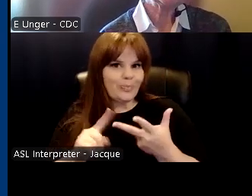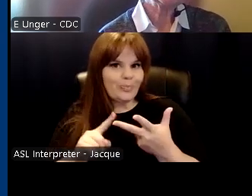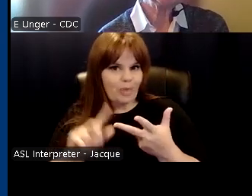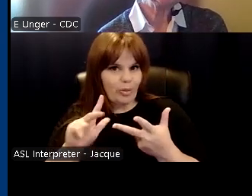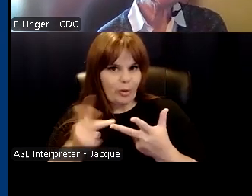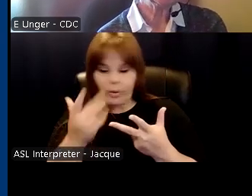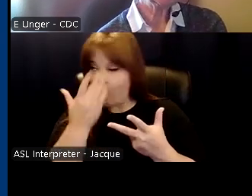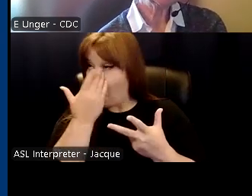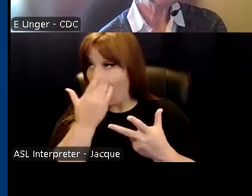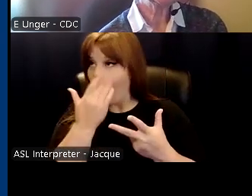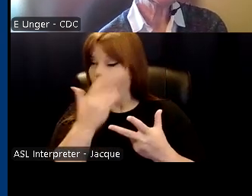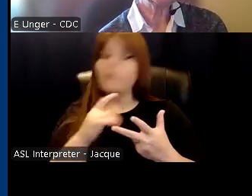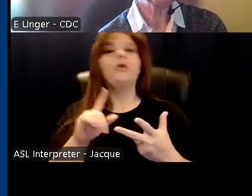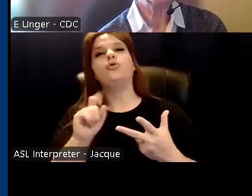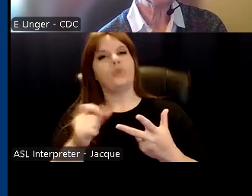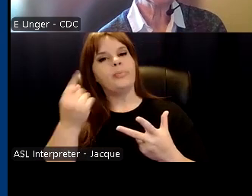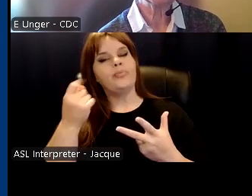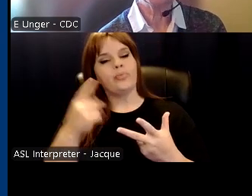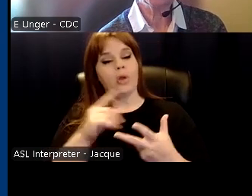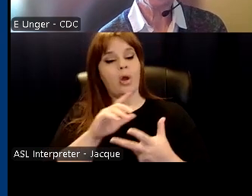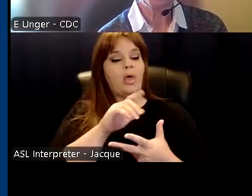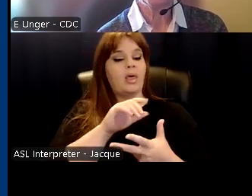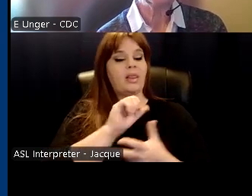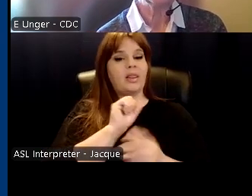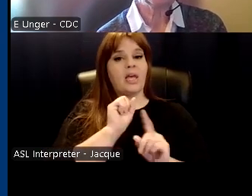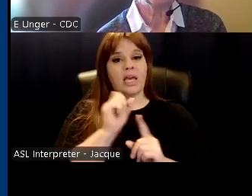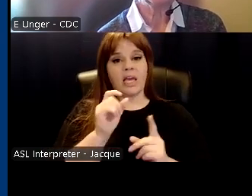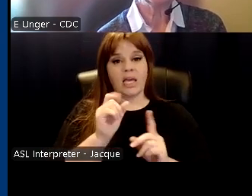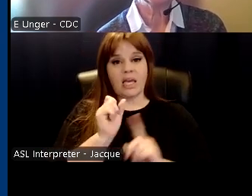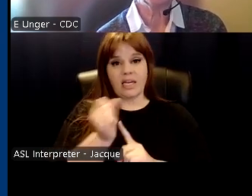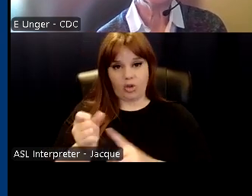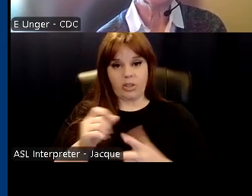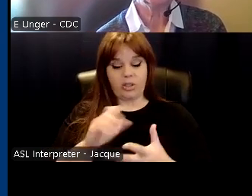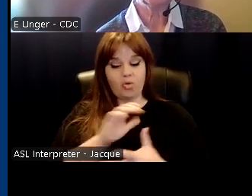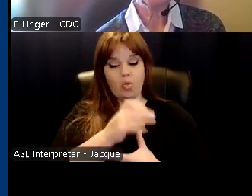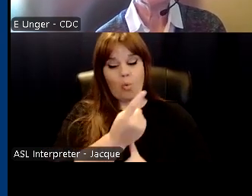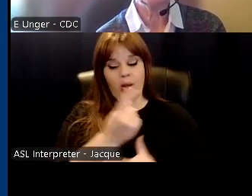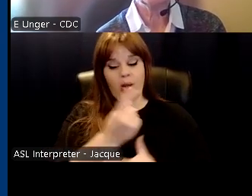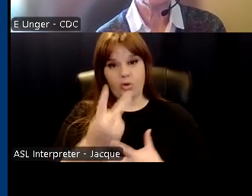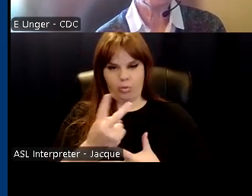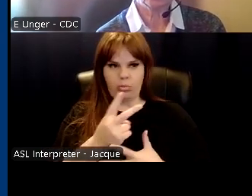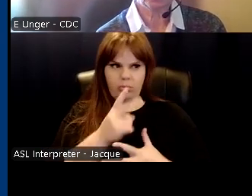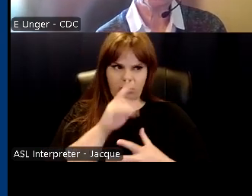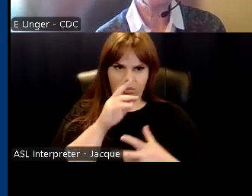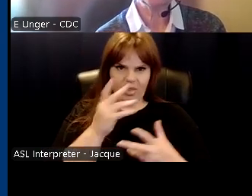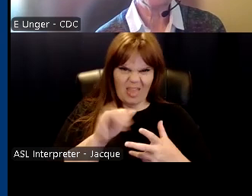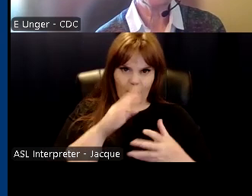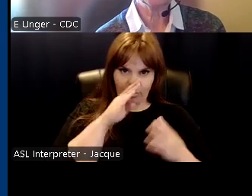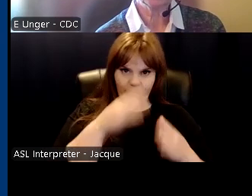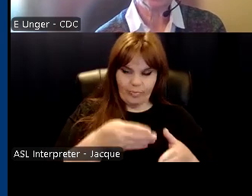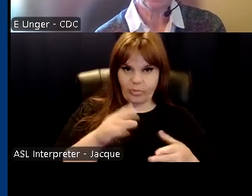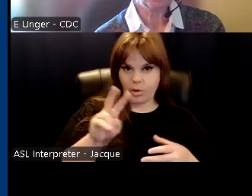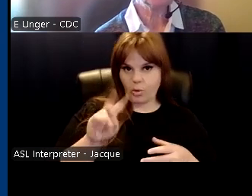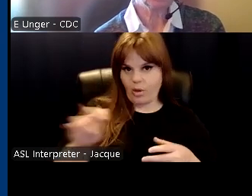It should be noted that the conditions in group 1 or 2, those that were focused on in the 2004 IOM